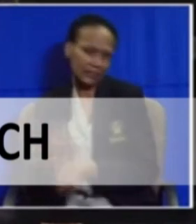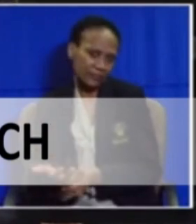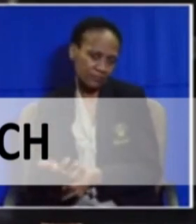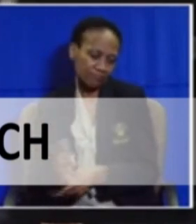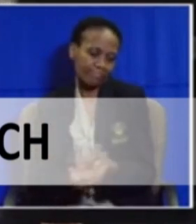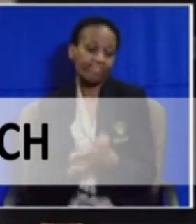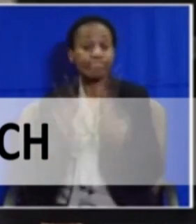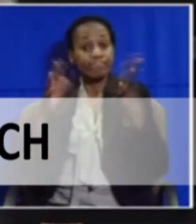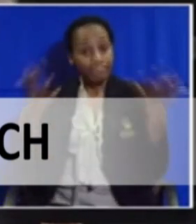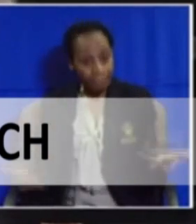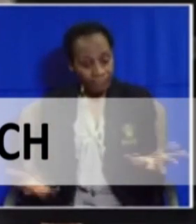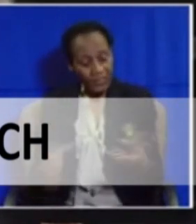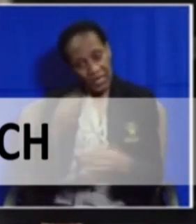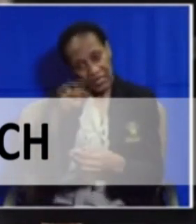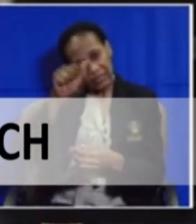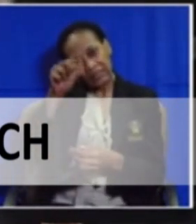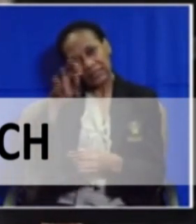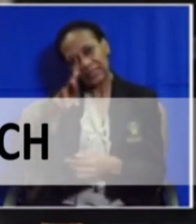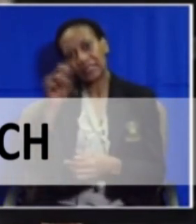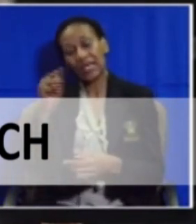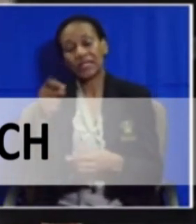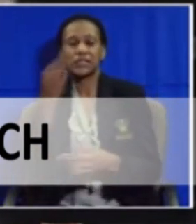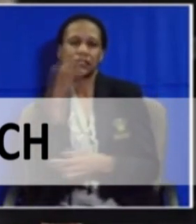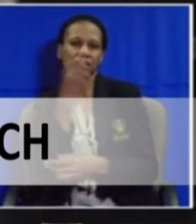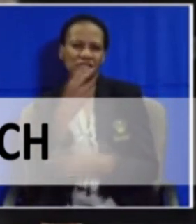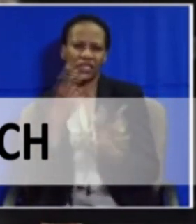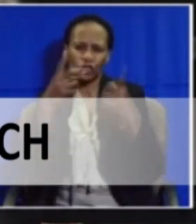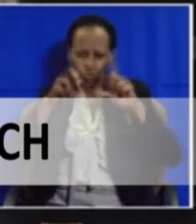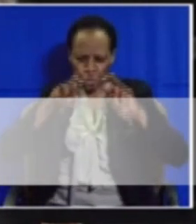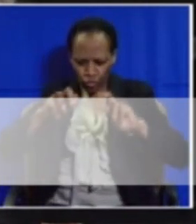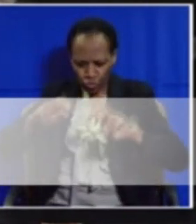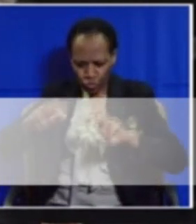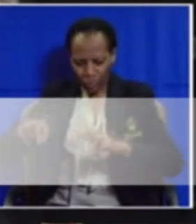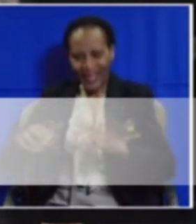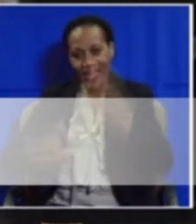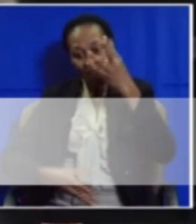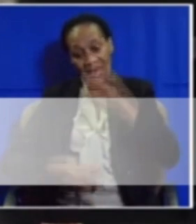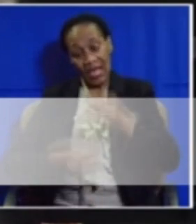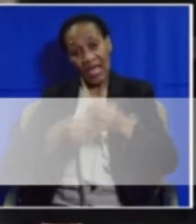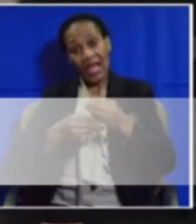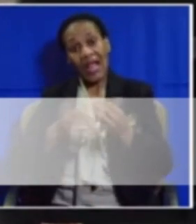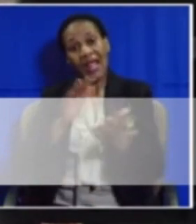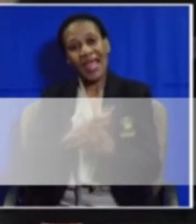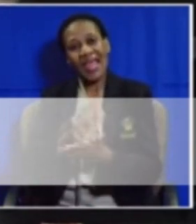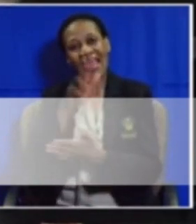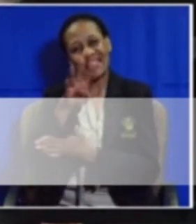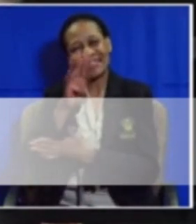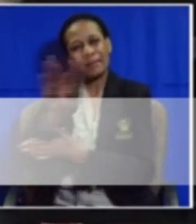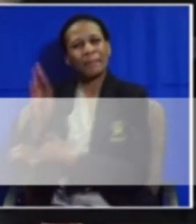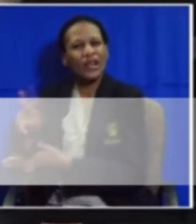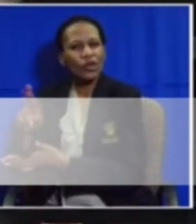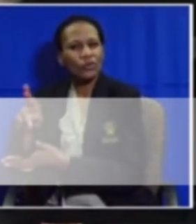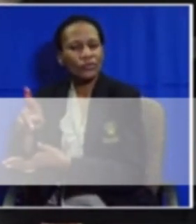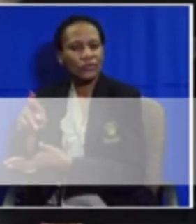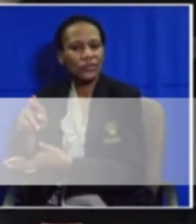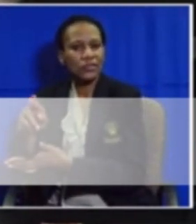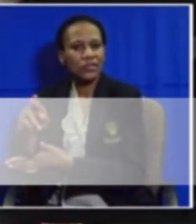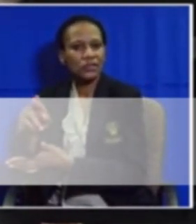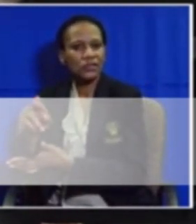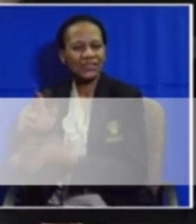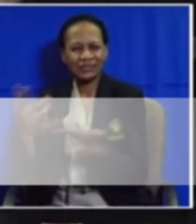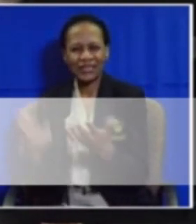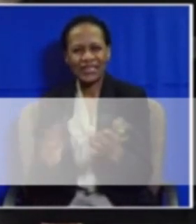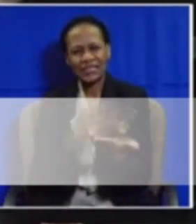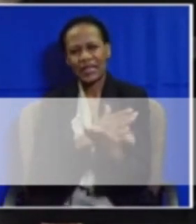Overall, SARS has raised assessment of 18 billion additional duties, cancelled the trading licenses of